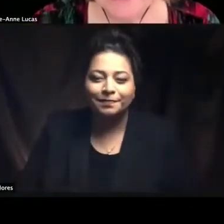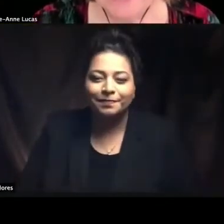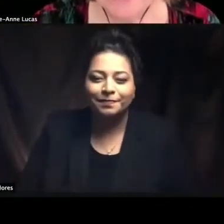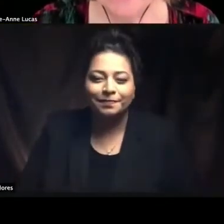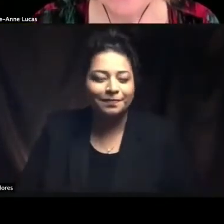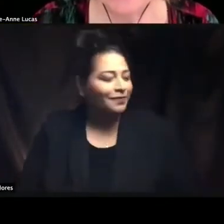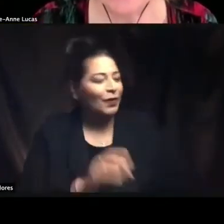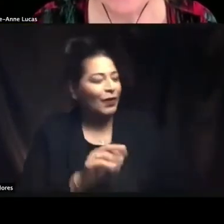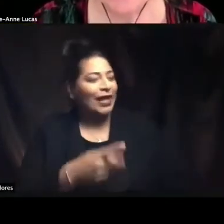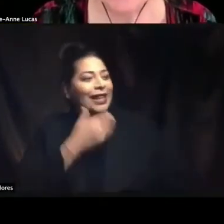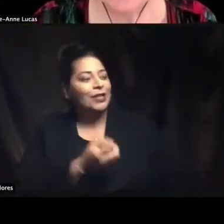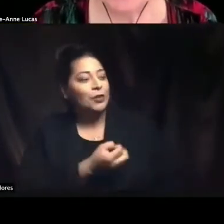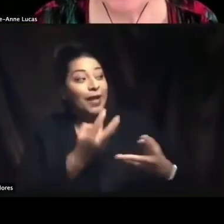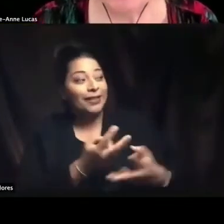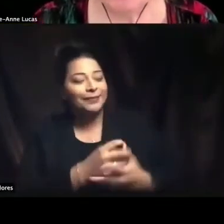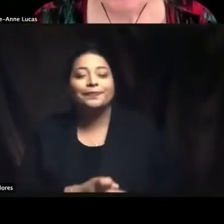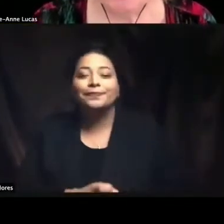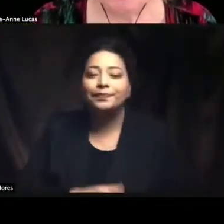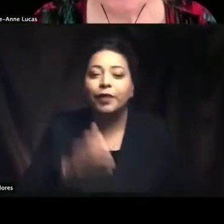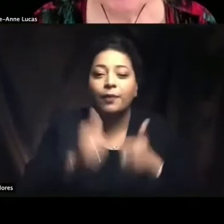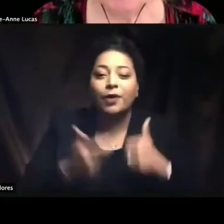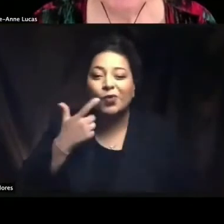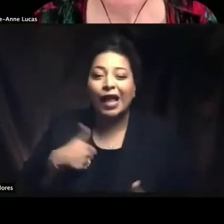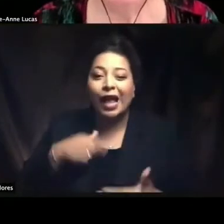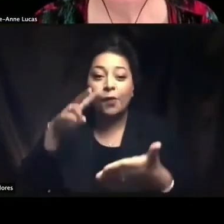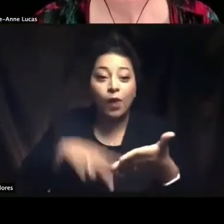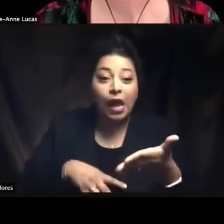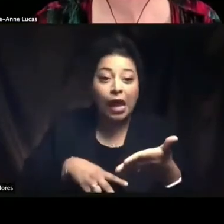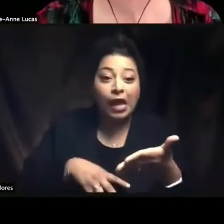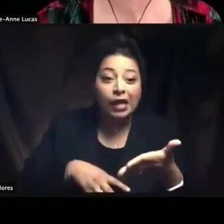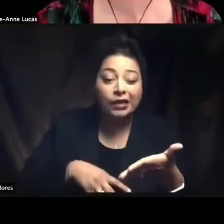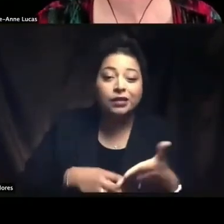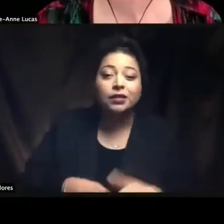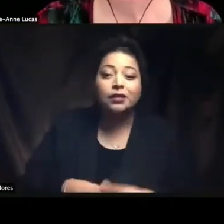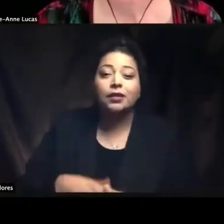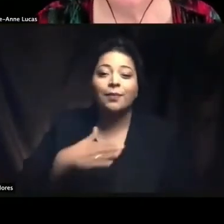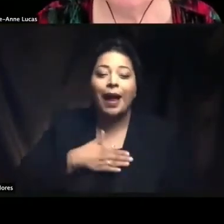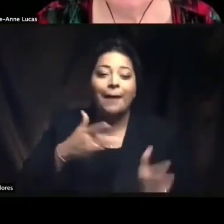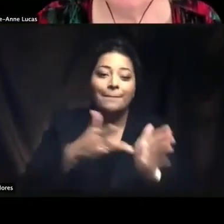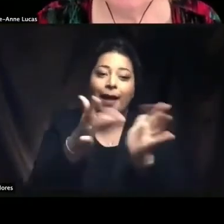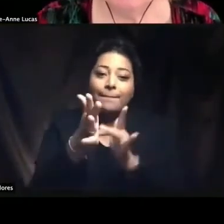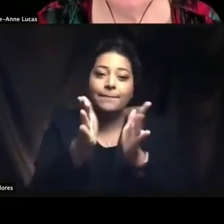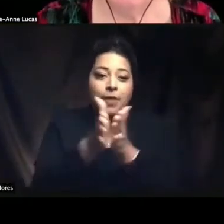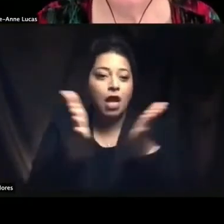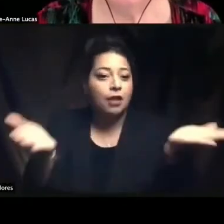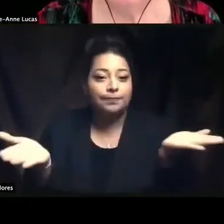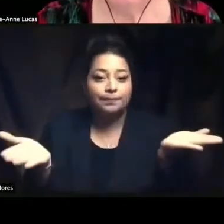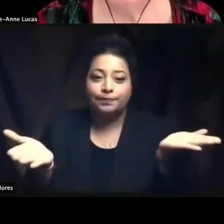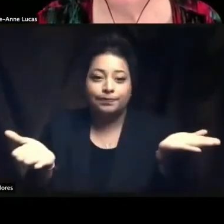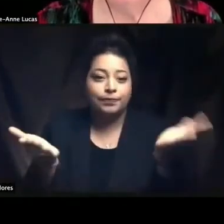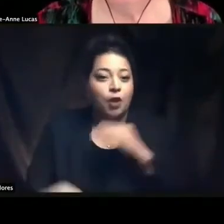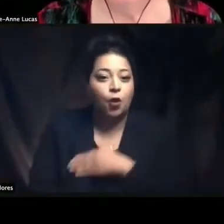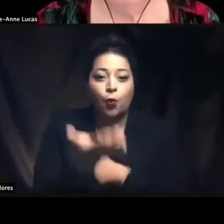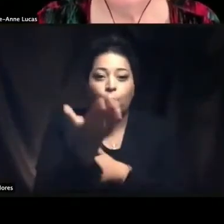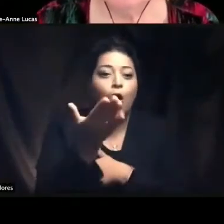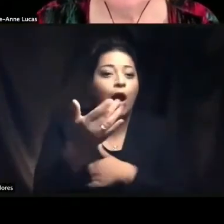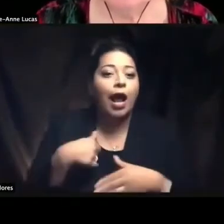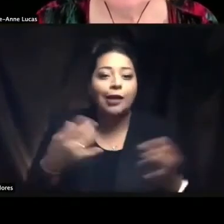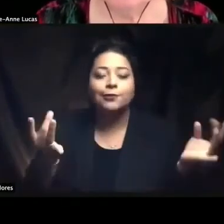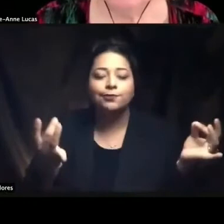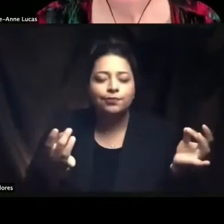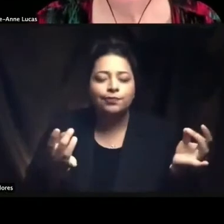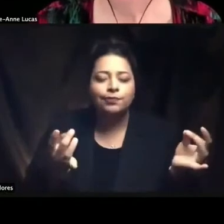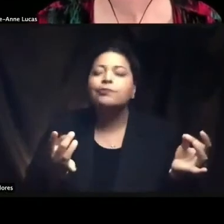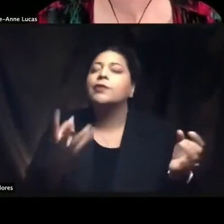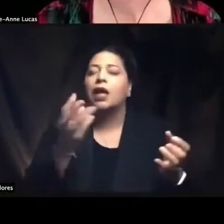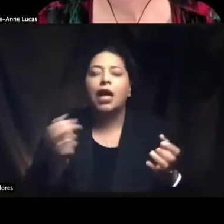Okay, thank you so much. So the most recent book I have read will have to be my Bible. It is a morning meditational devotional for